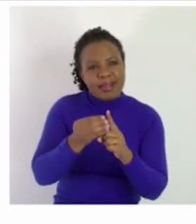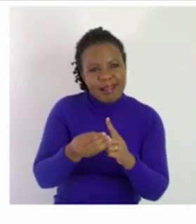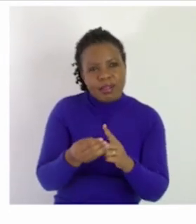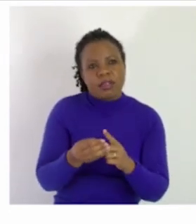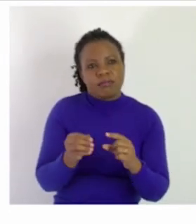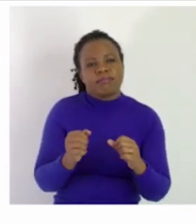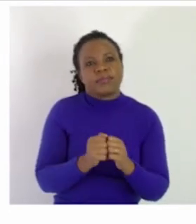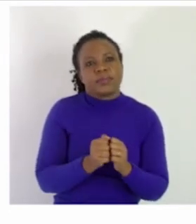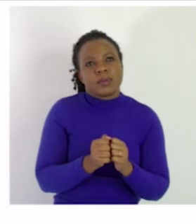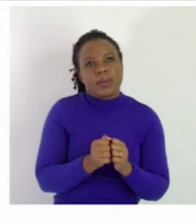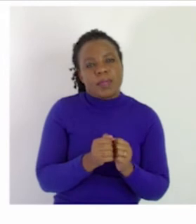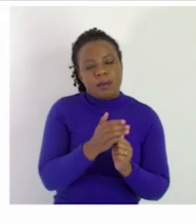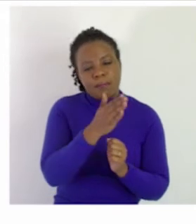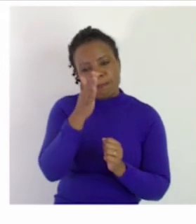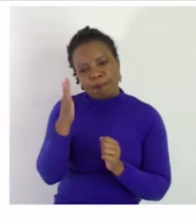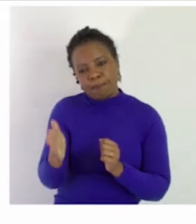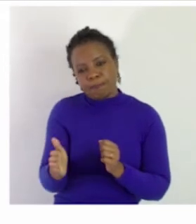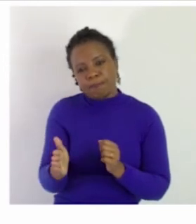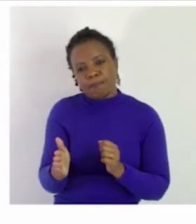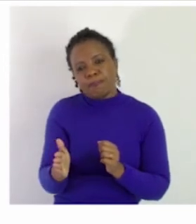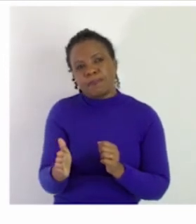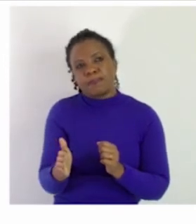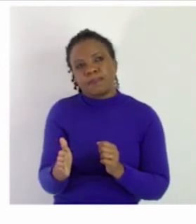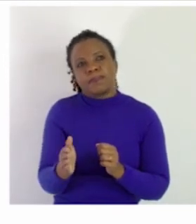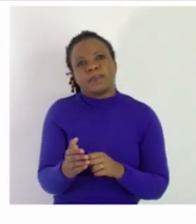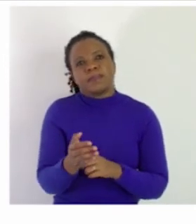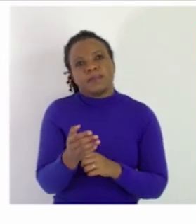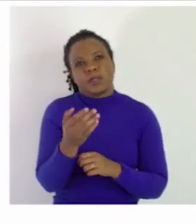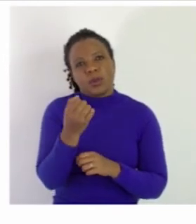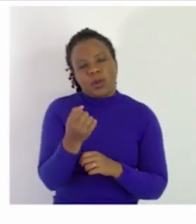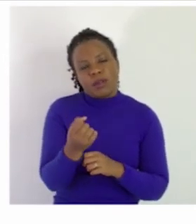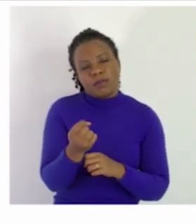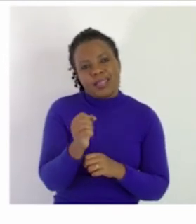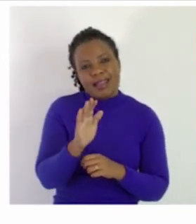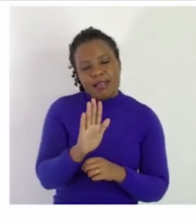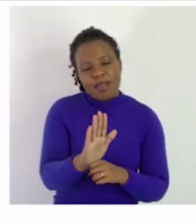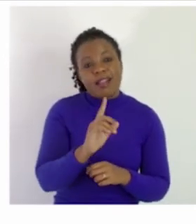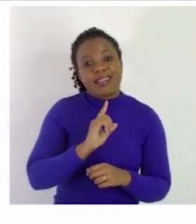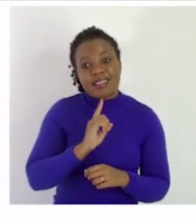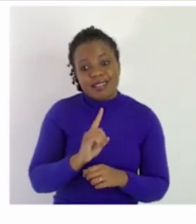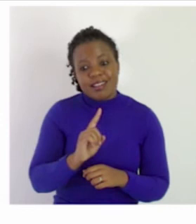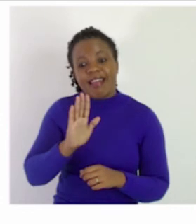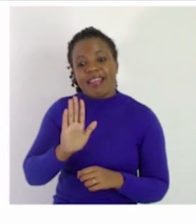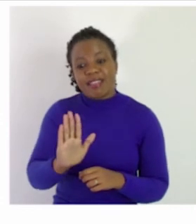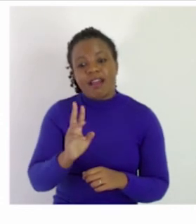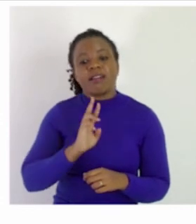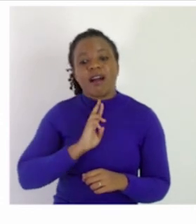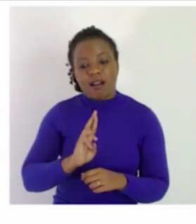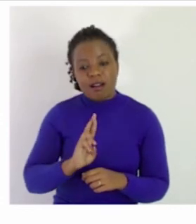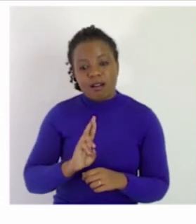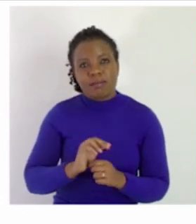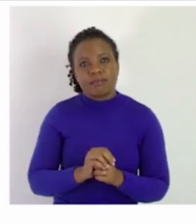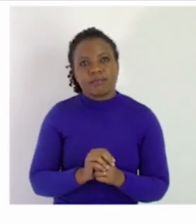then on your right hand, there is where it's written, there is, there are. There is